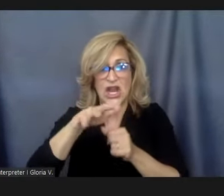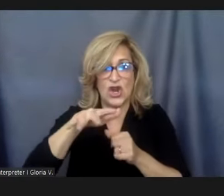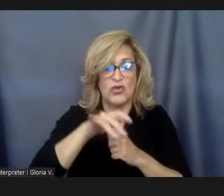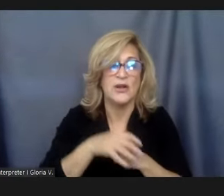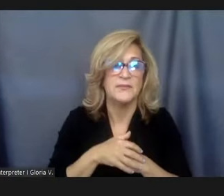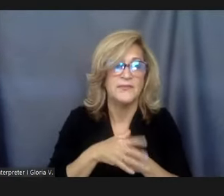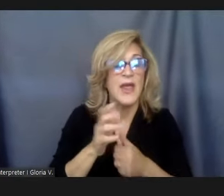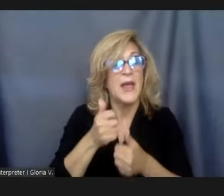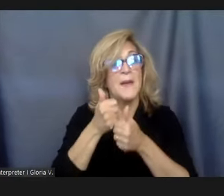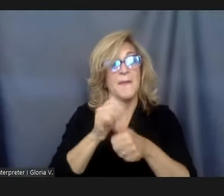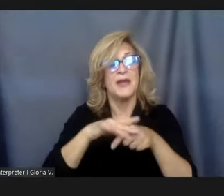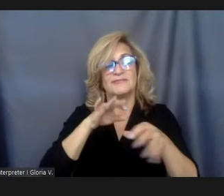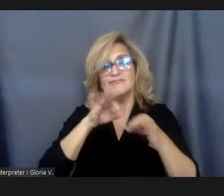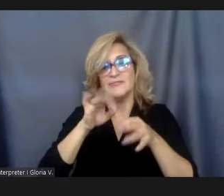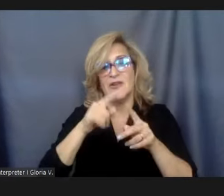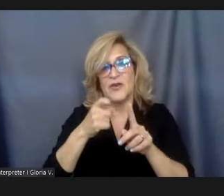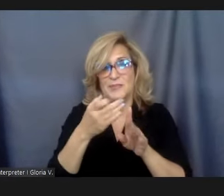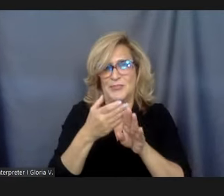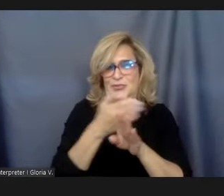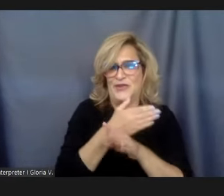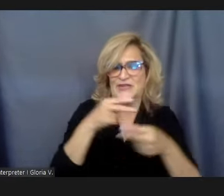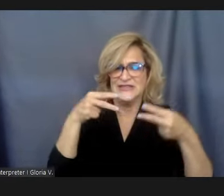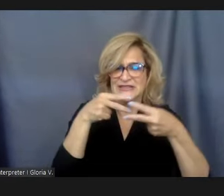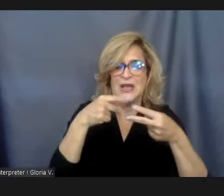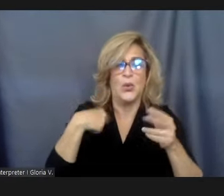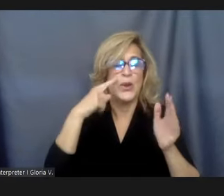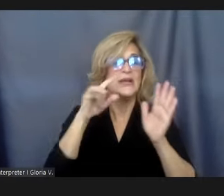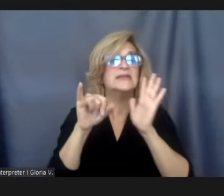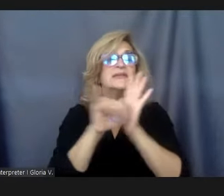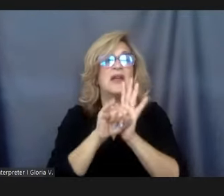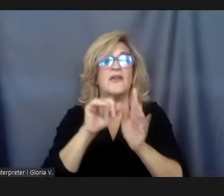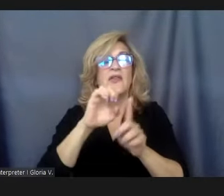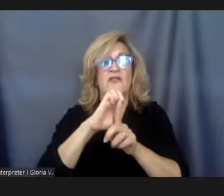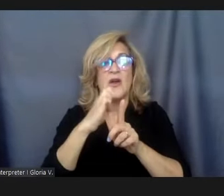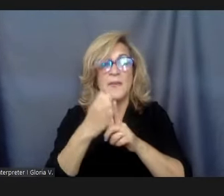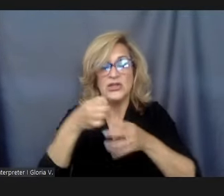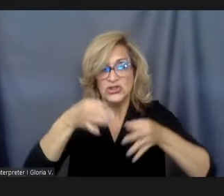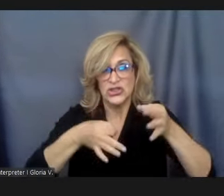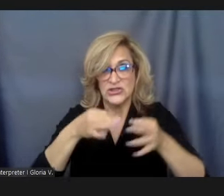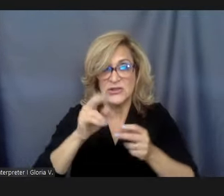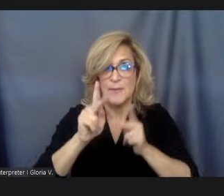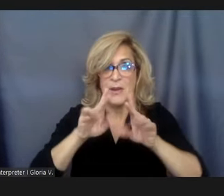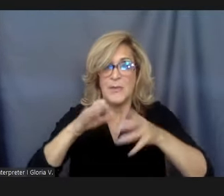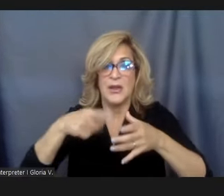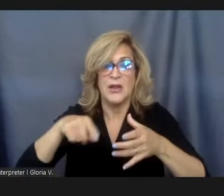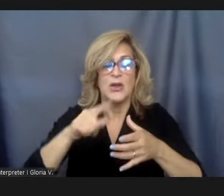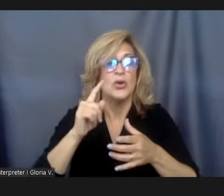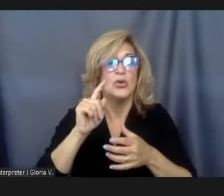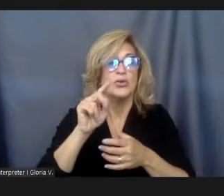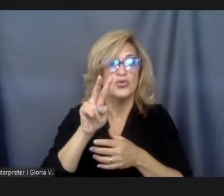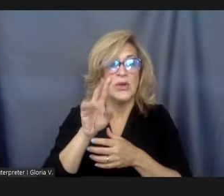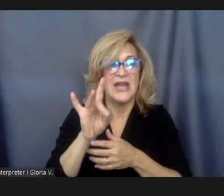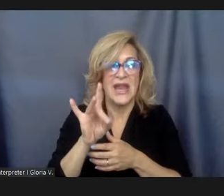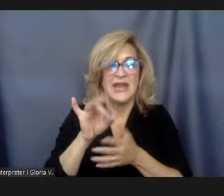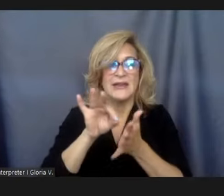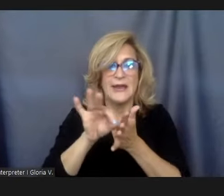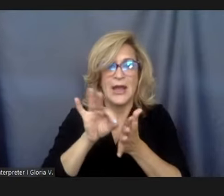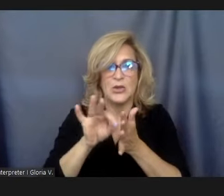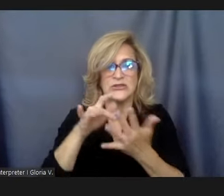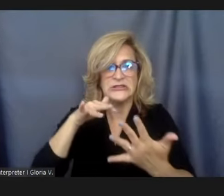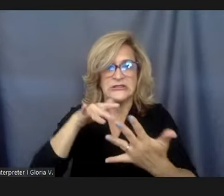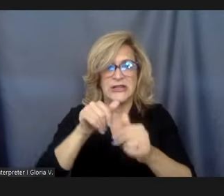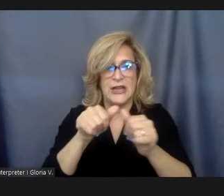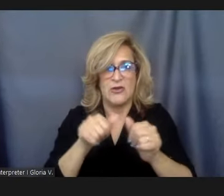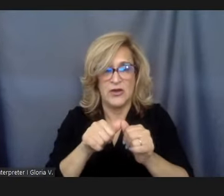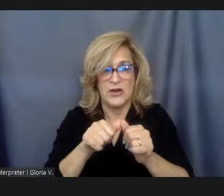Based on the definitions in the previous slide, we have identified the environmental justice populations in our 28-county study area. As noted